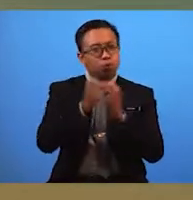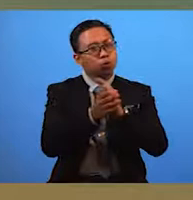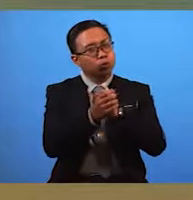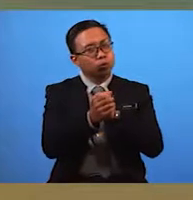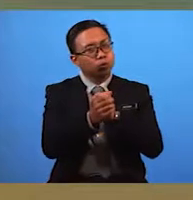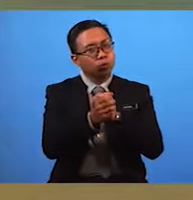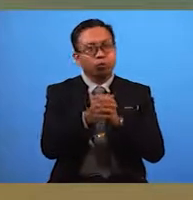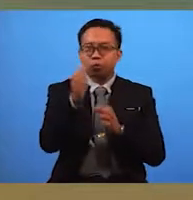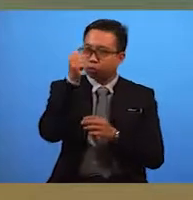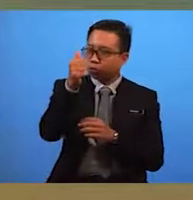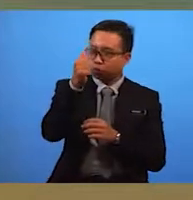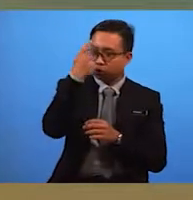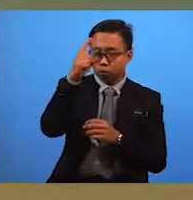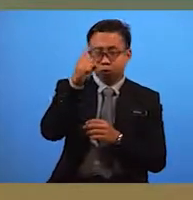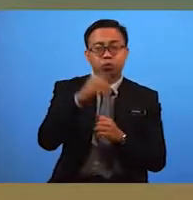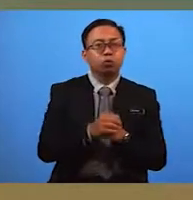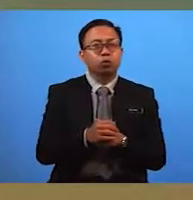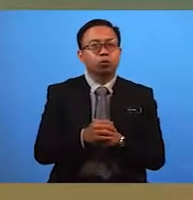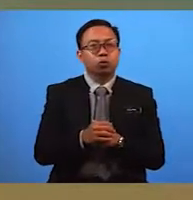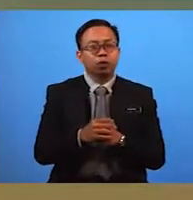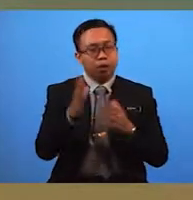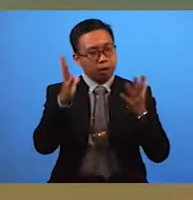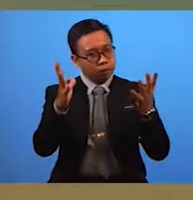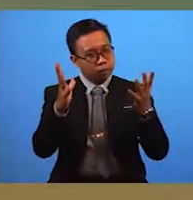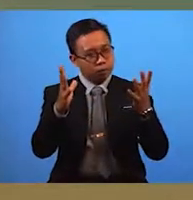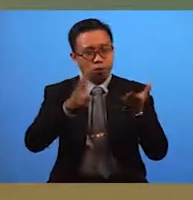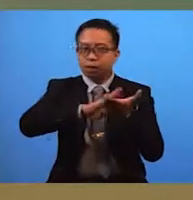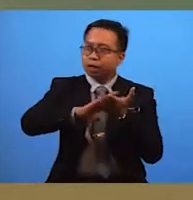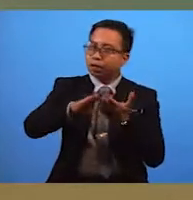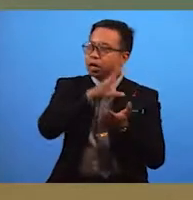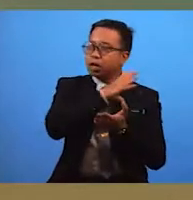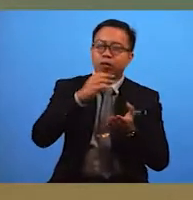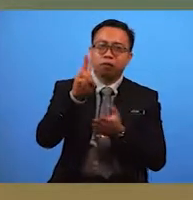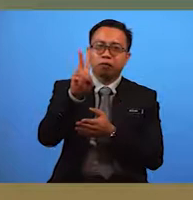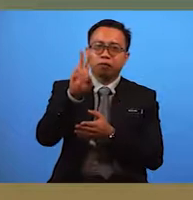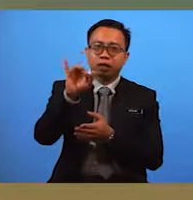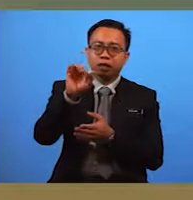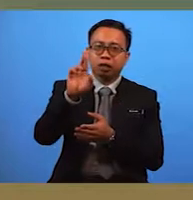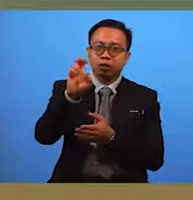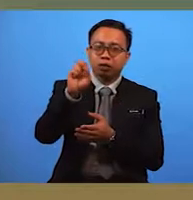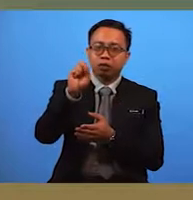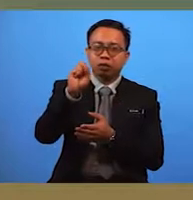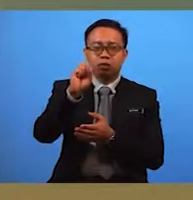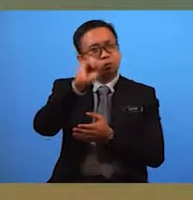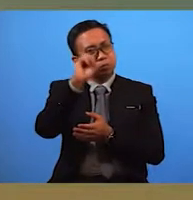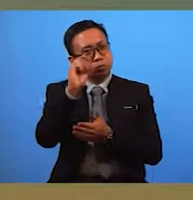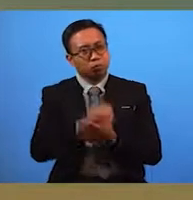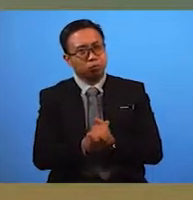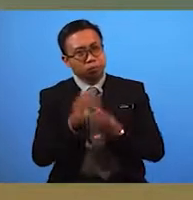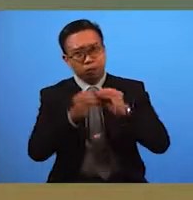is effective to make sure hands are clean and virus-free. Number